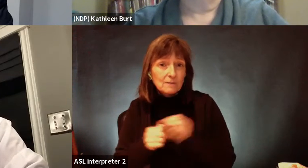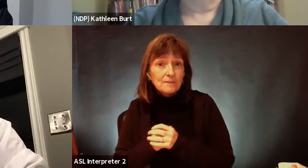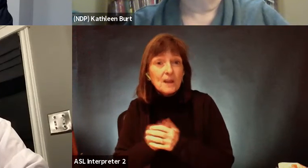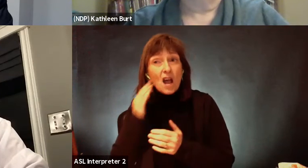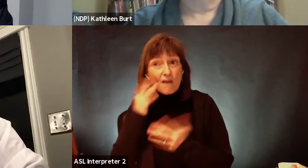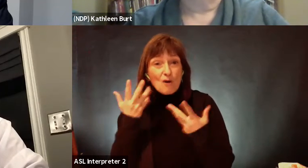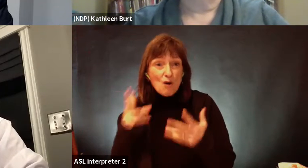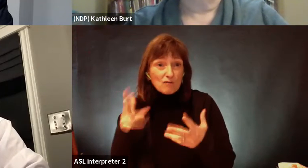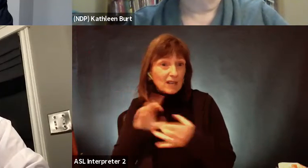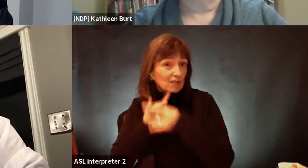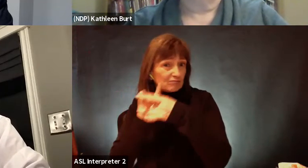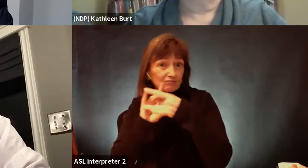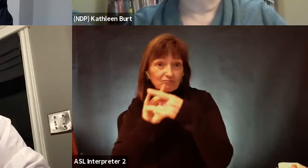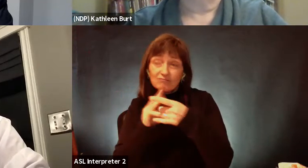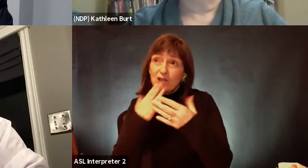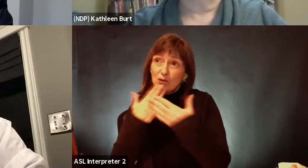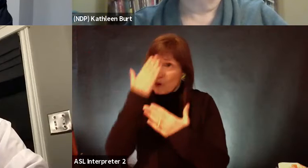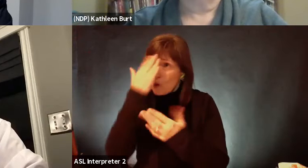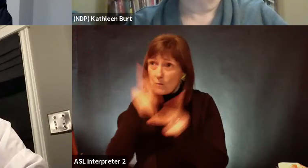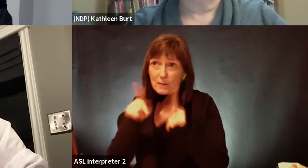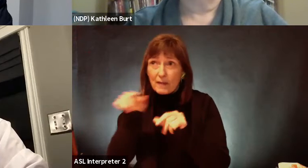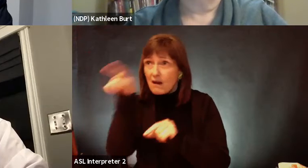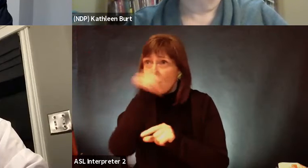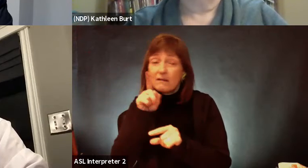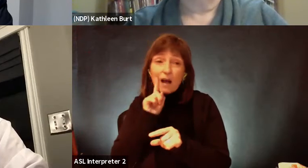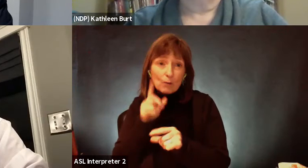built with these groups for the benefit of this district.